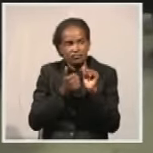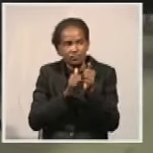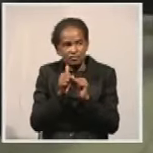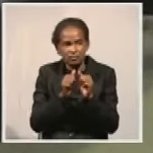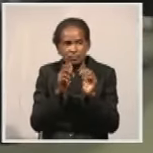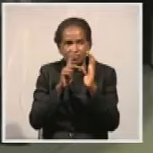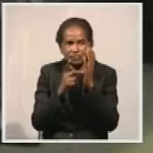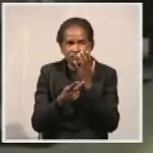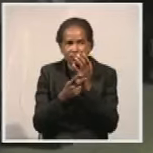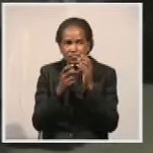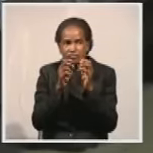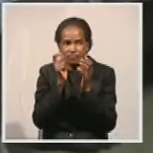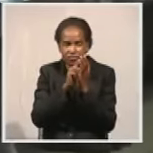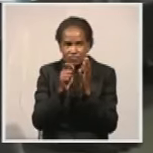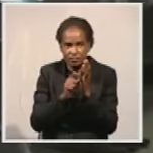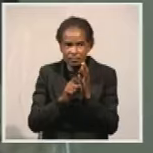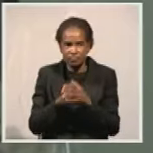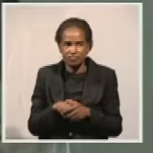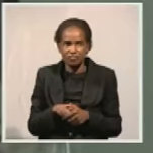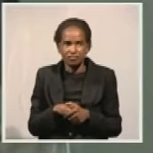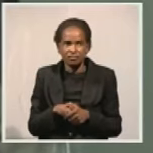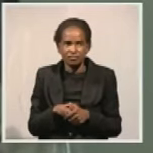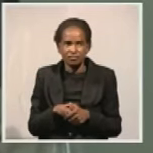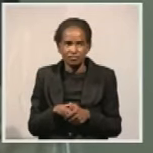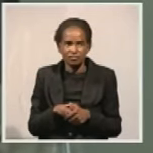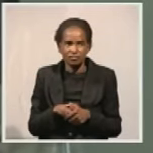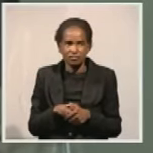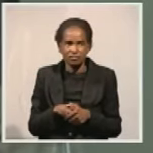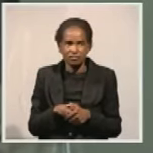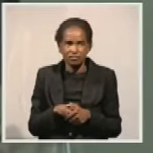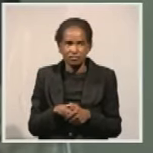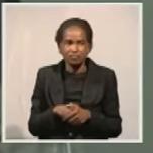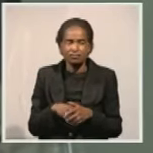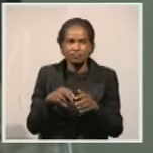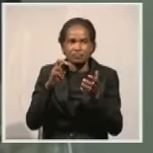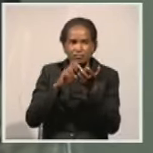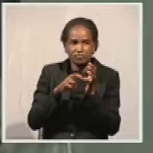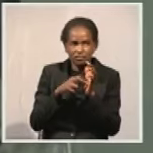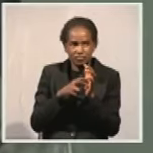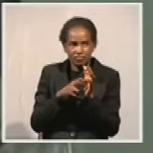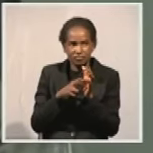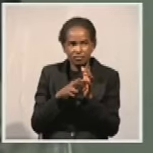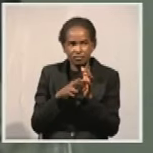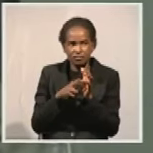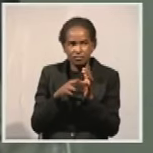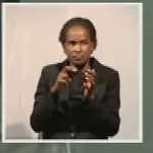programs. So the structure of the Ministry of Youth and Sport, as we know it now, the directorates, etc., you had to